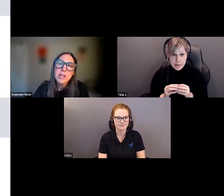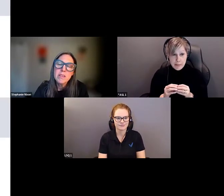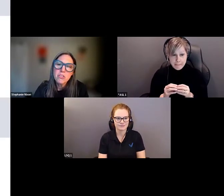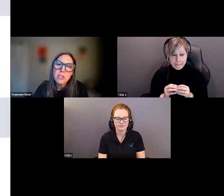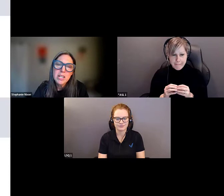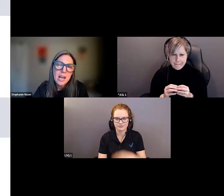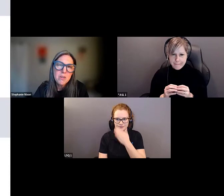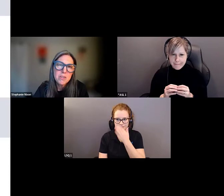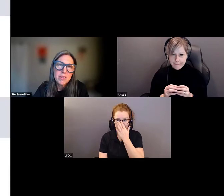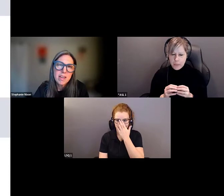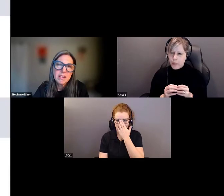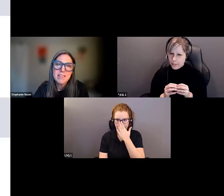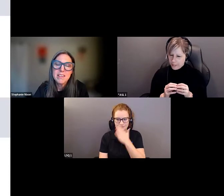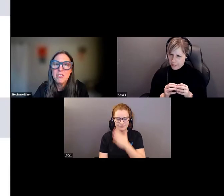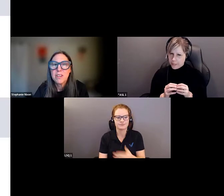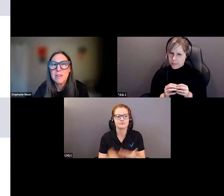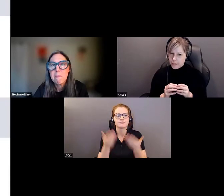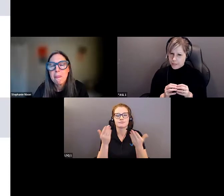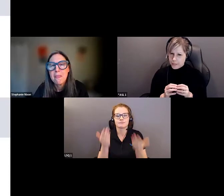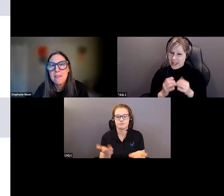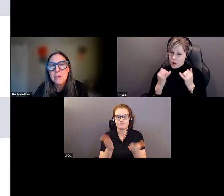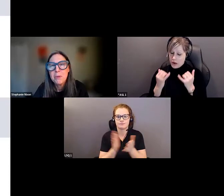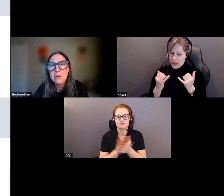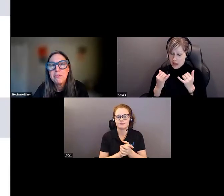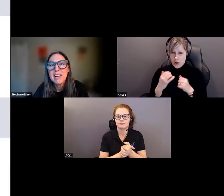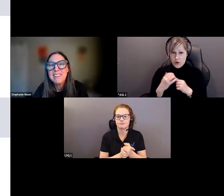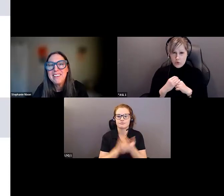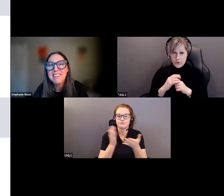So we're transitioning now to the second teaching.